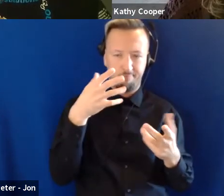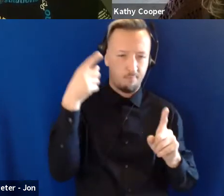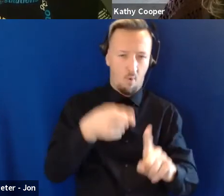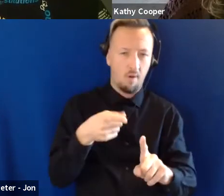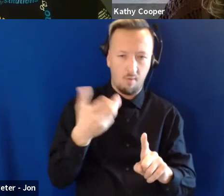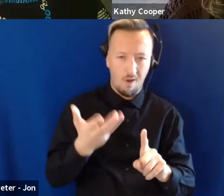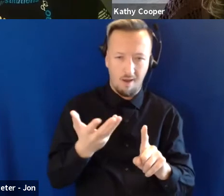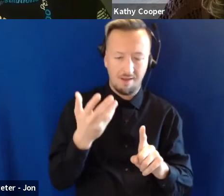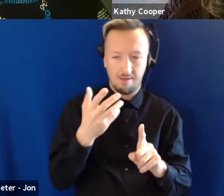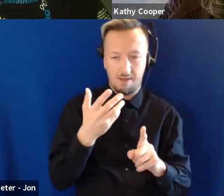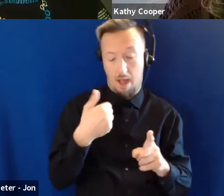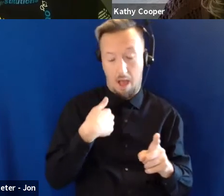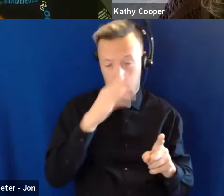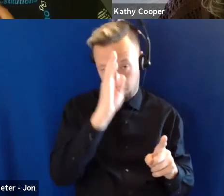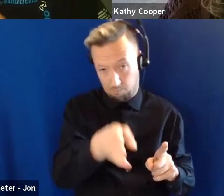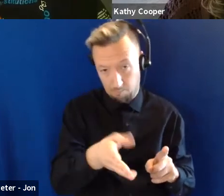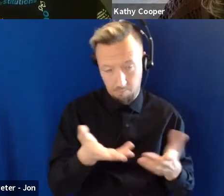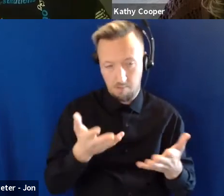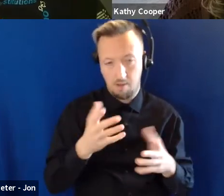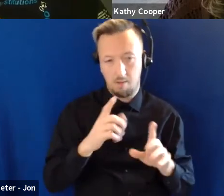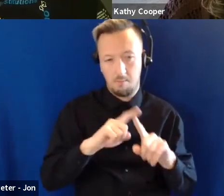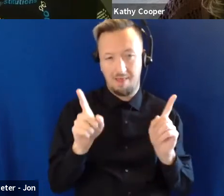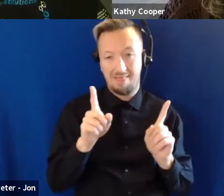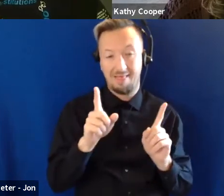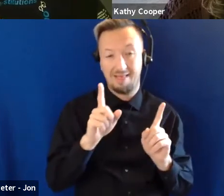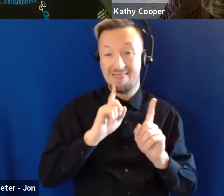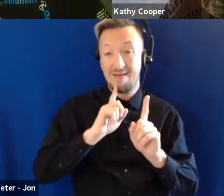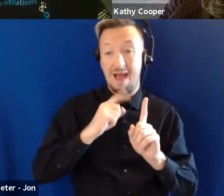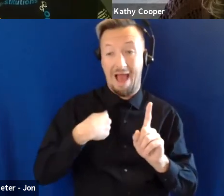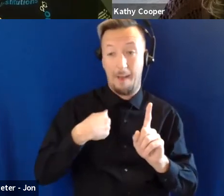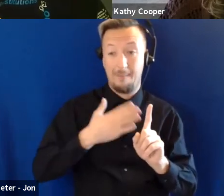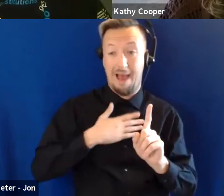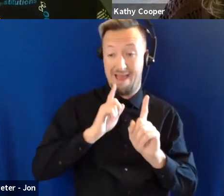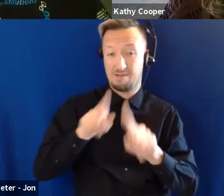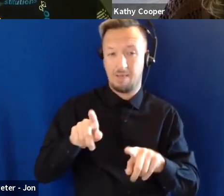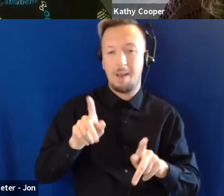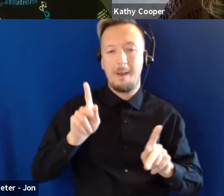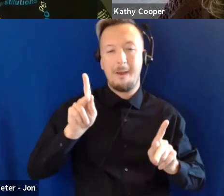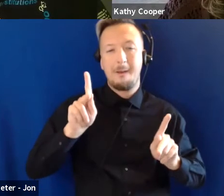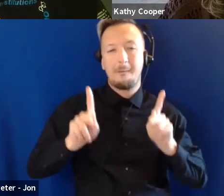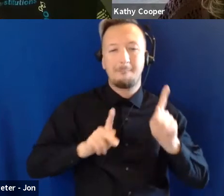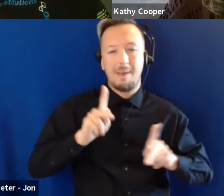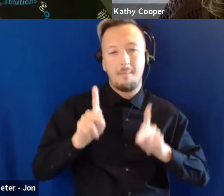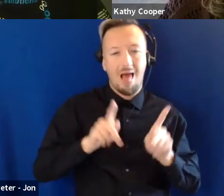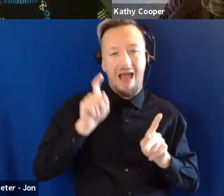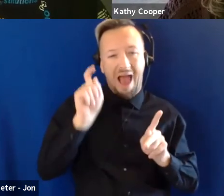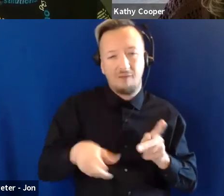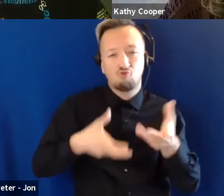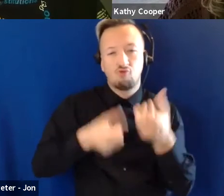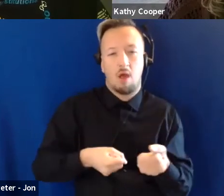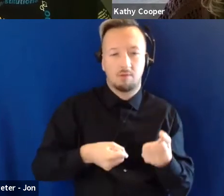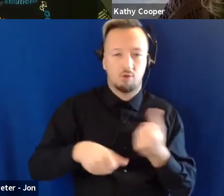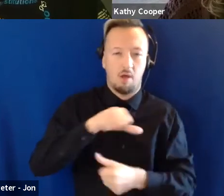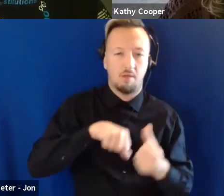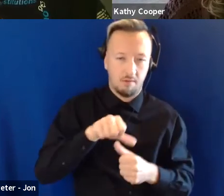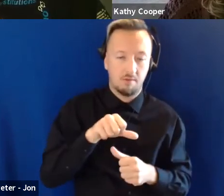just to be as frank as possible, the answer is that people have to be willing to trust each other enough to be